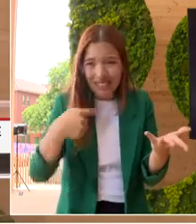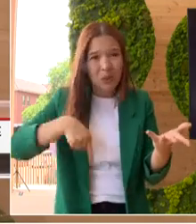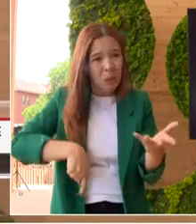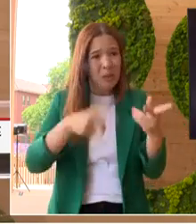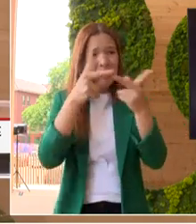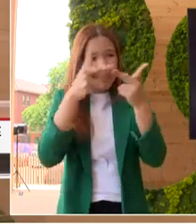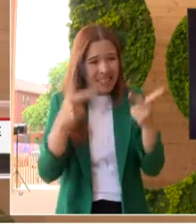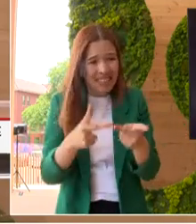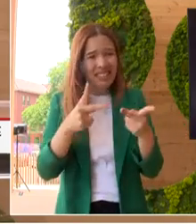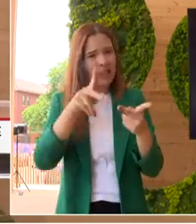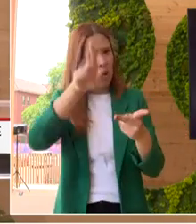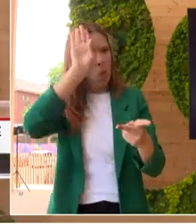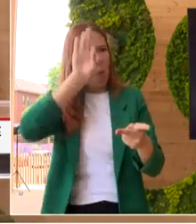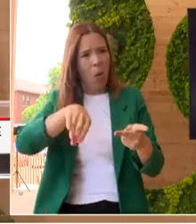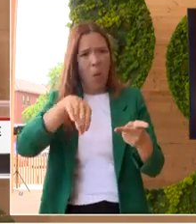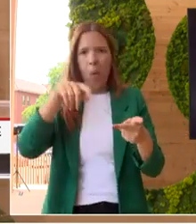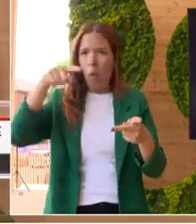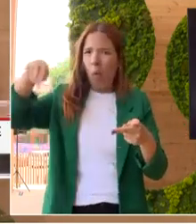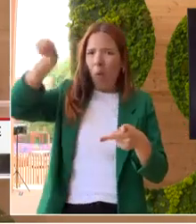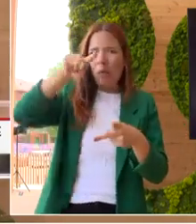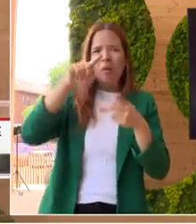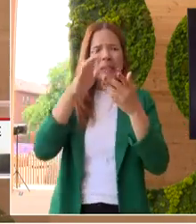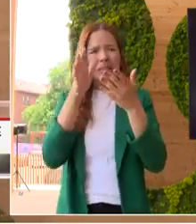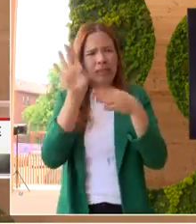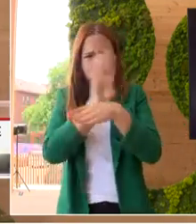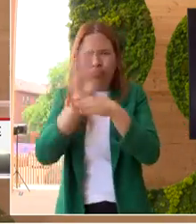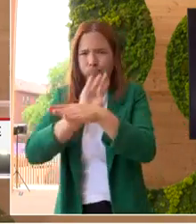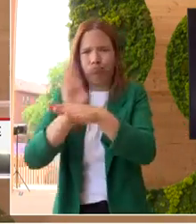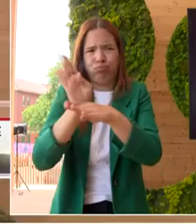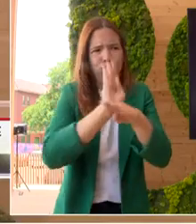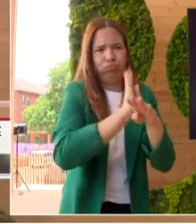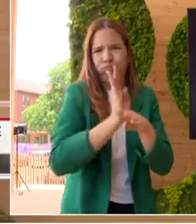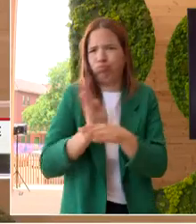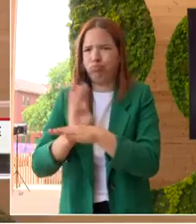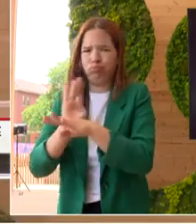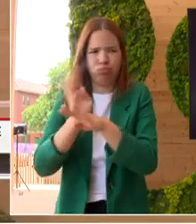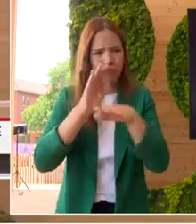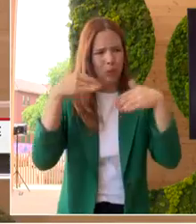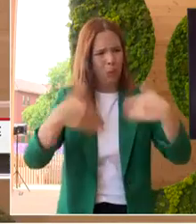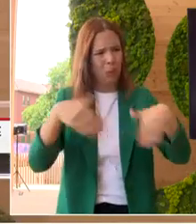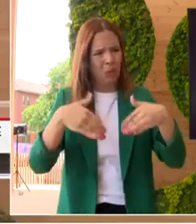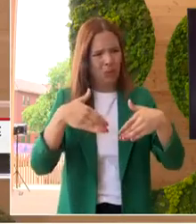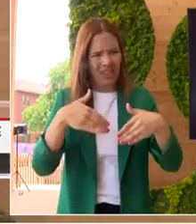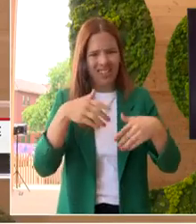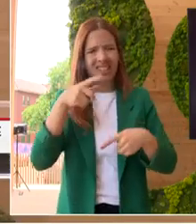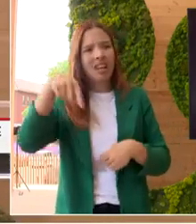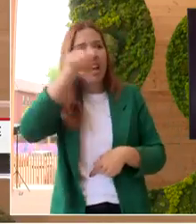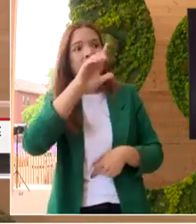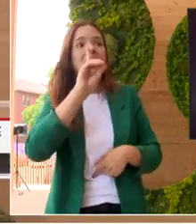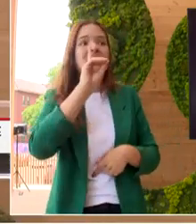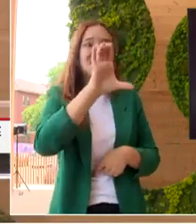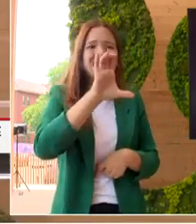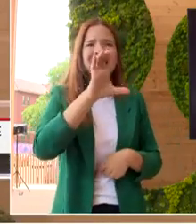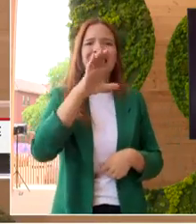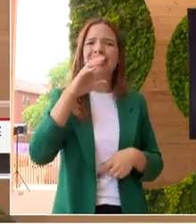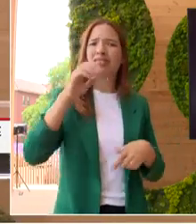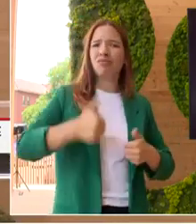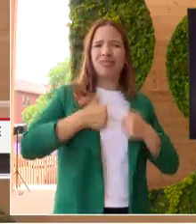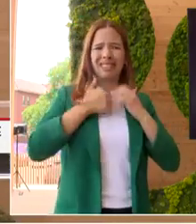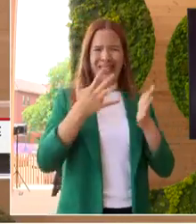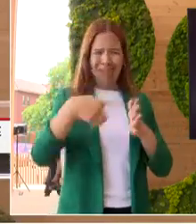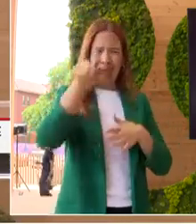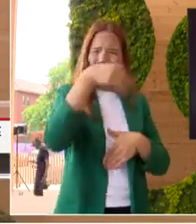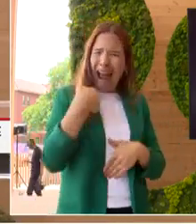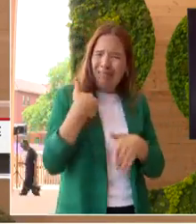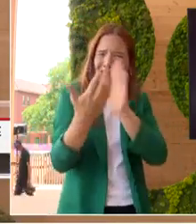incubate businesses. This is one thing I know about DC residents. They are full of talent, full of